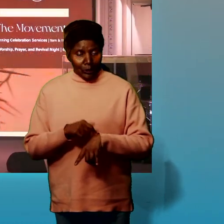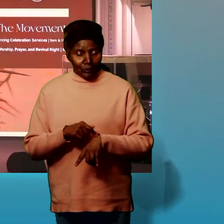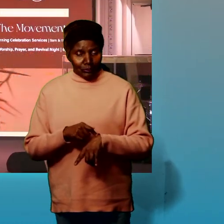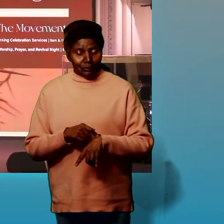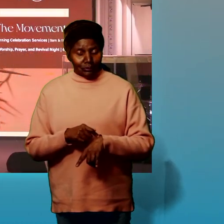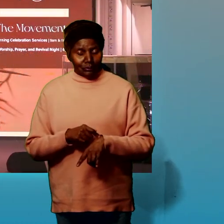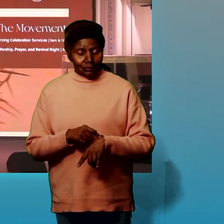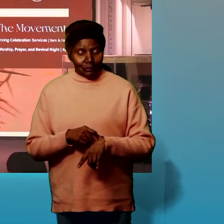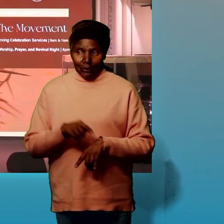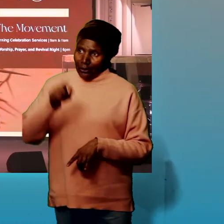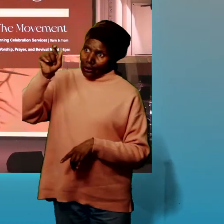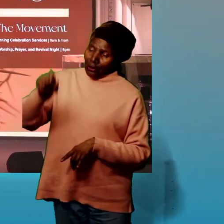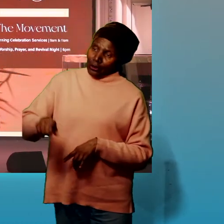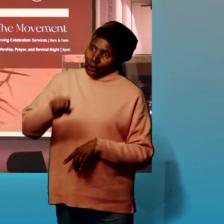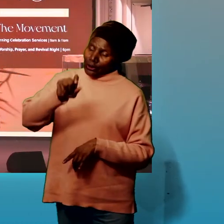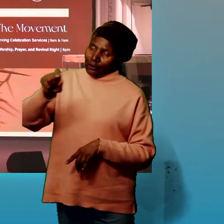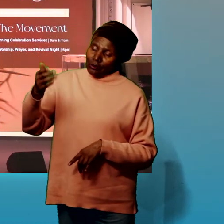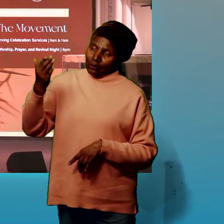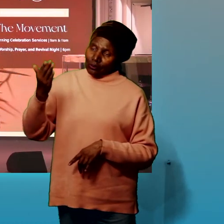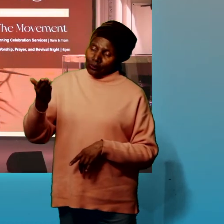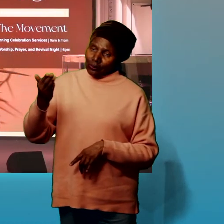the moment of the cross,